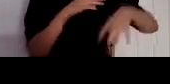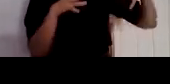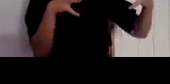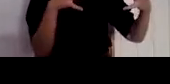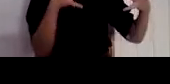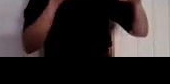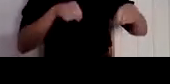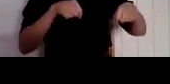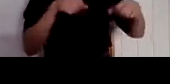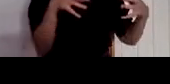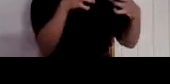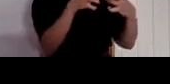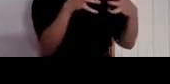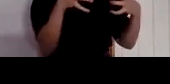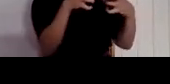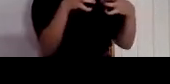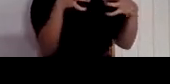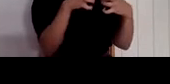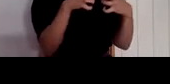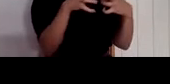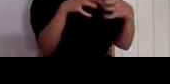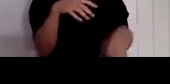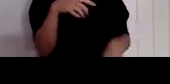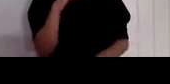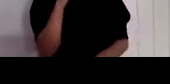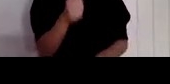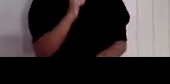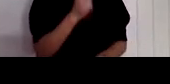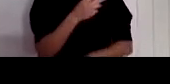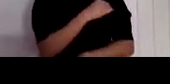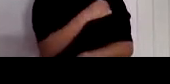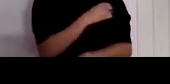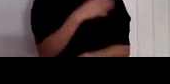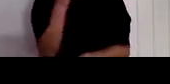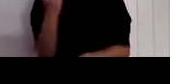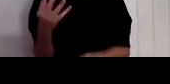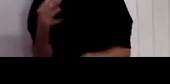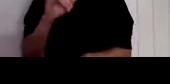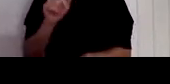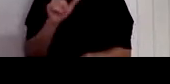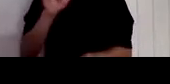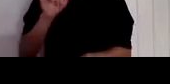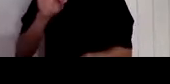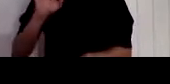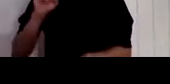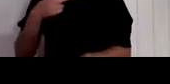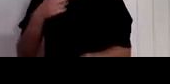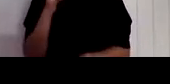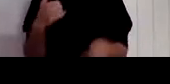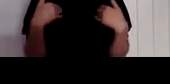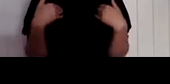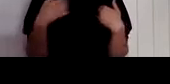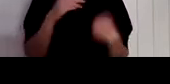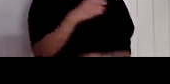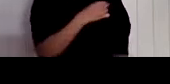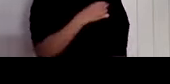Um, and it's still, again, not true muscle because jellyfish don't have true muscle. It's just muscle-like. So what is